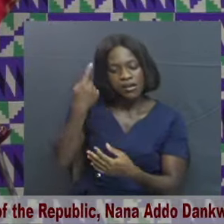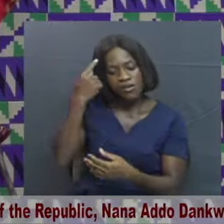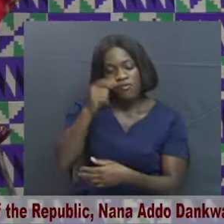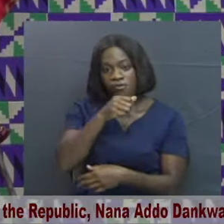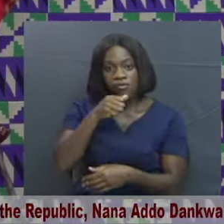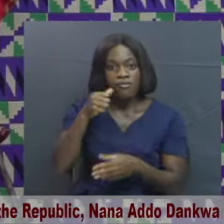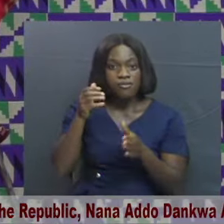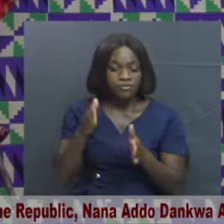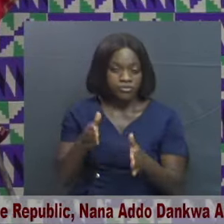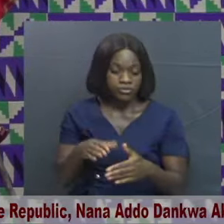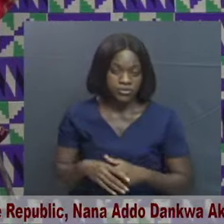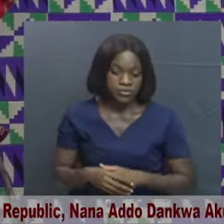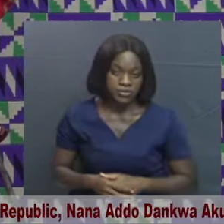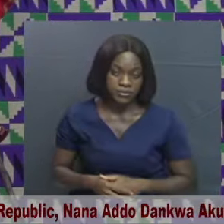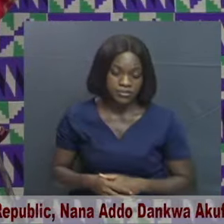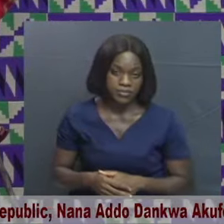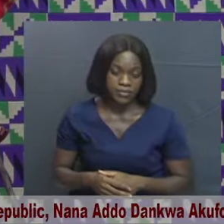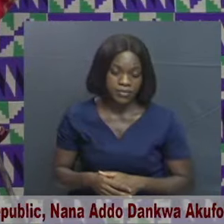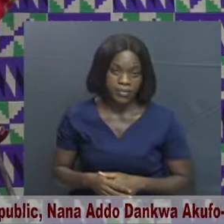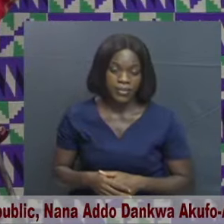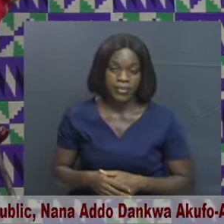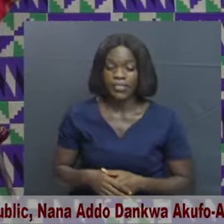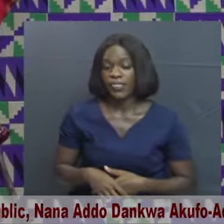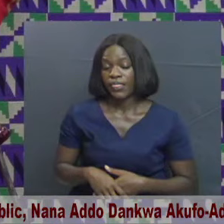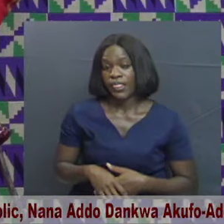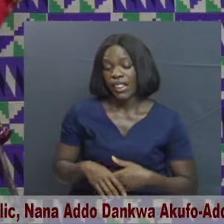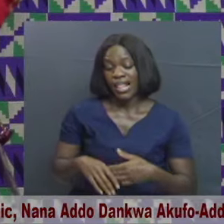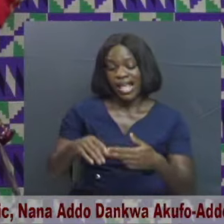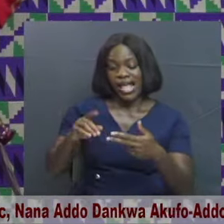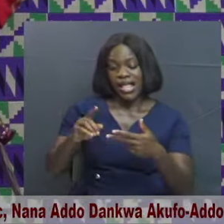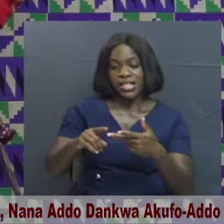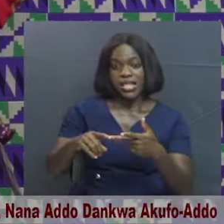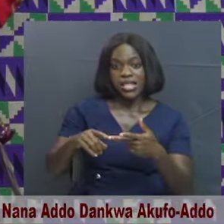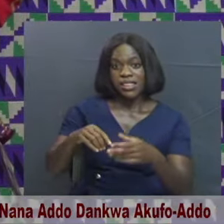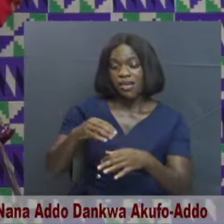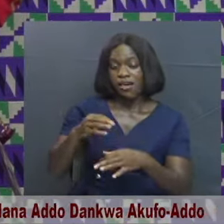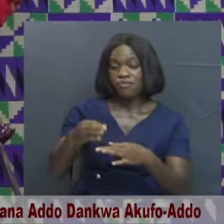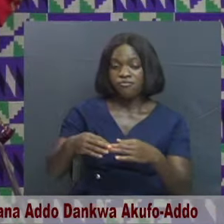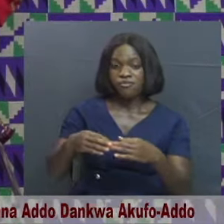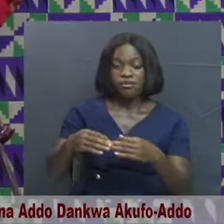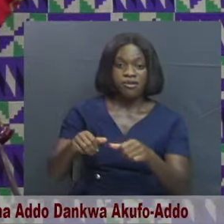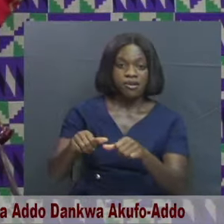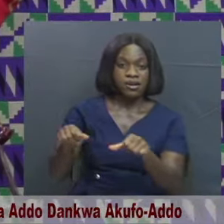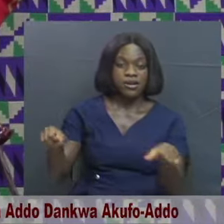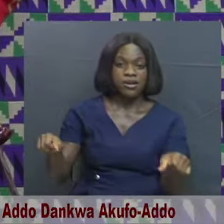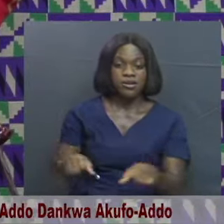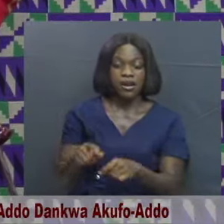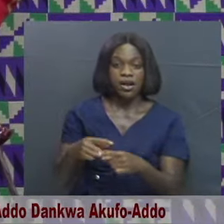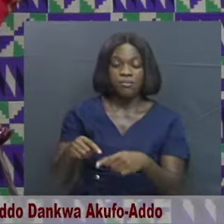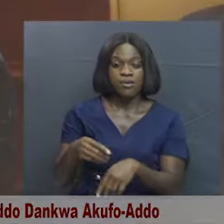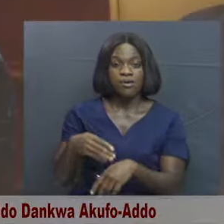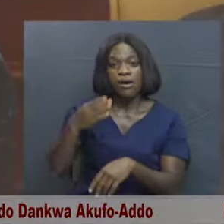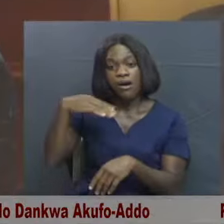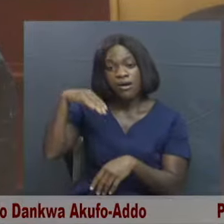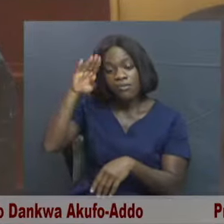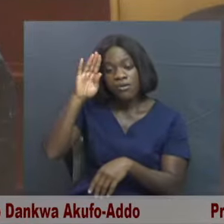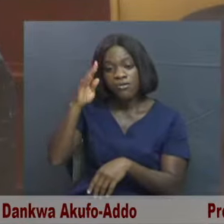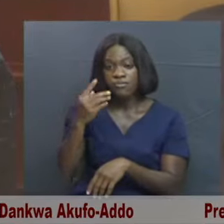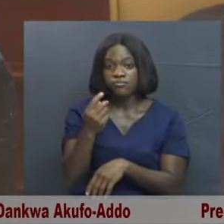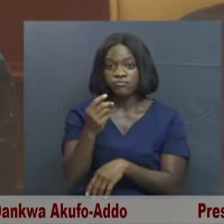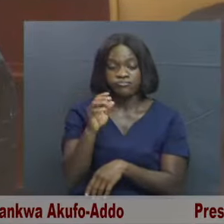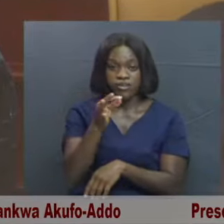available under the third and final TR of the Brazil more food program tractors with accompanying